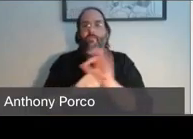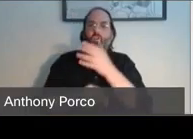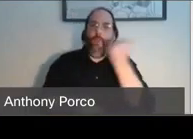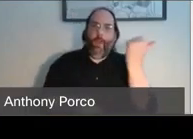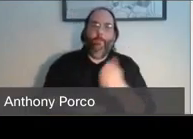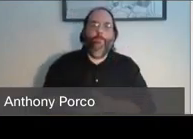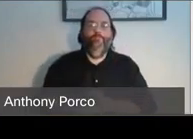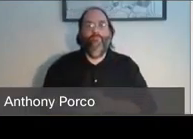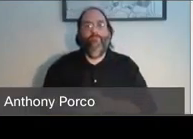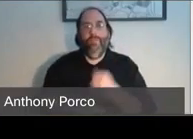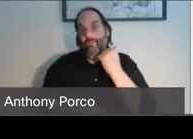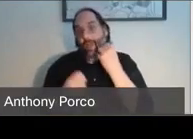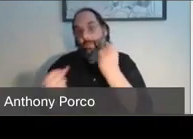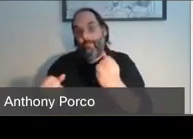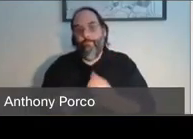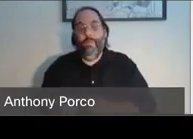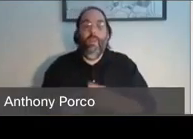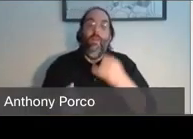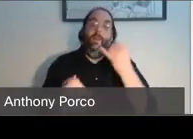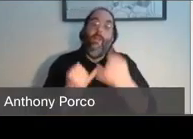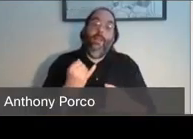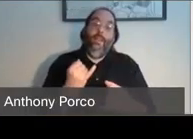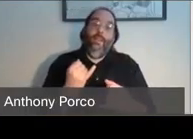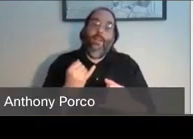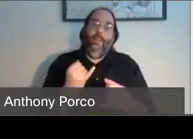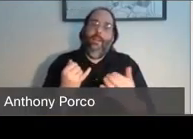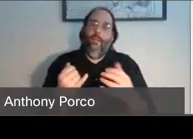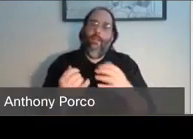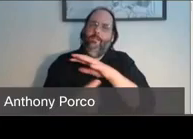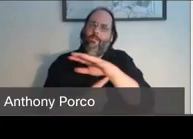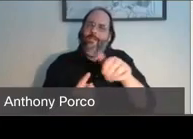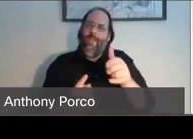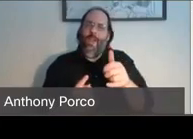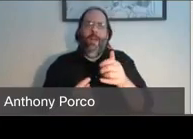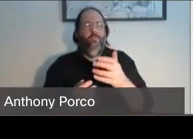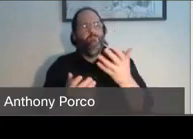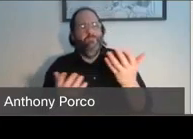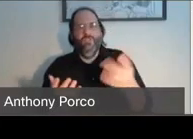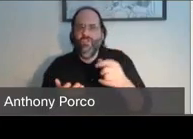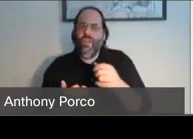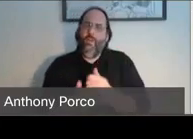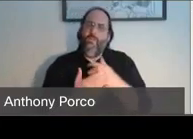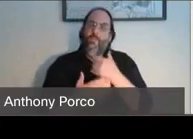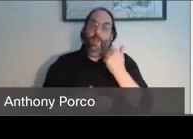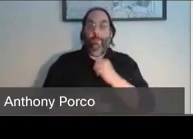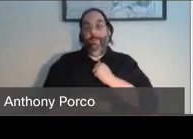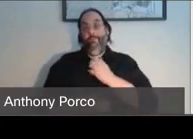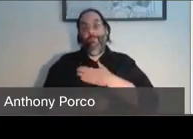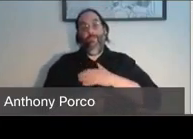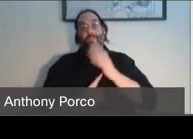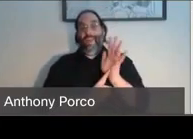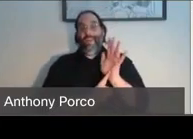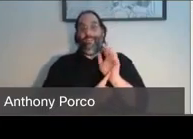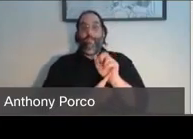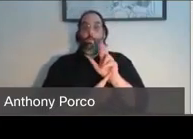And lastly, surround yourself with things that make you feel better. I love candles because aromatherapy